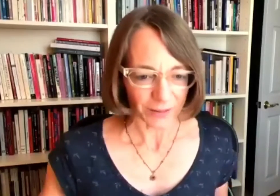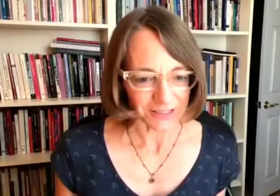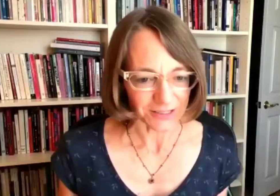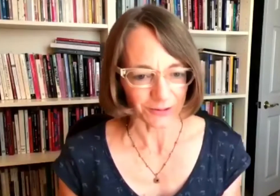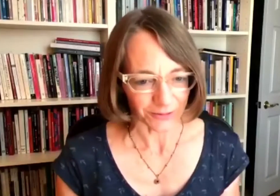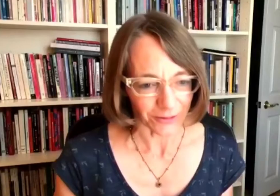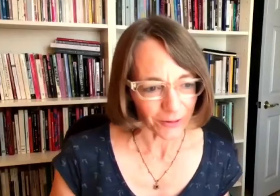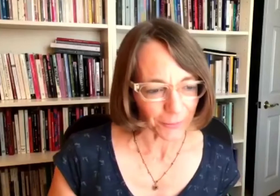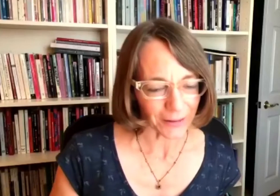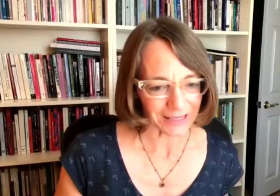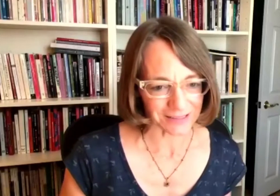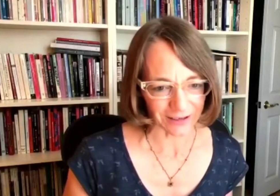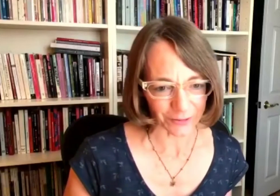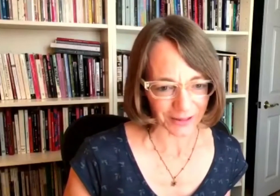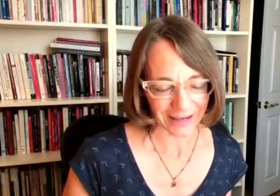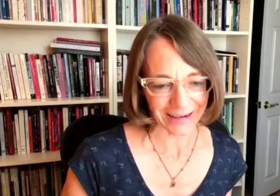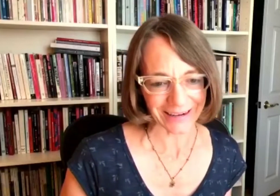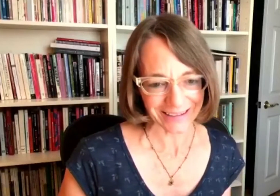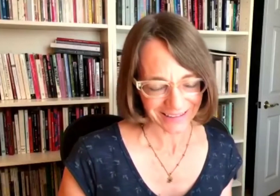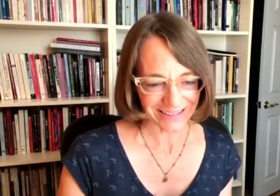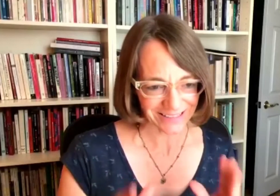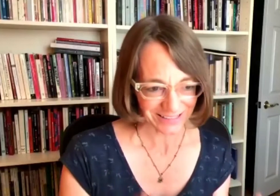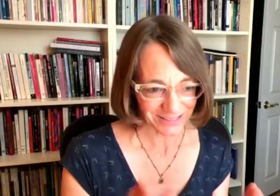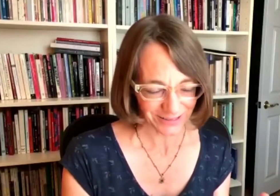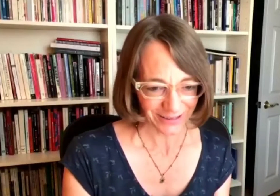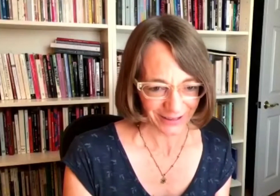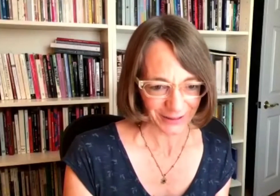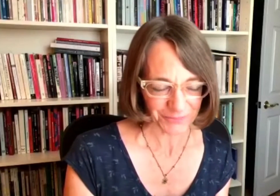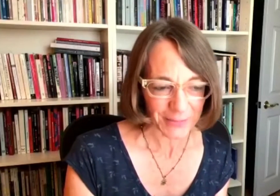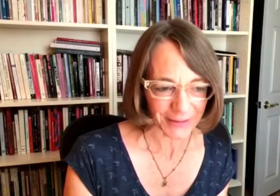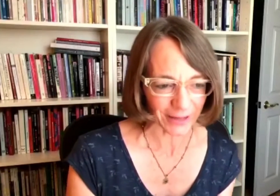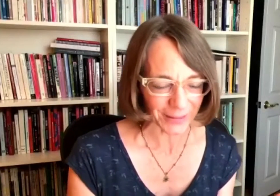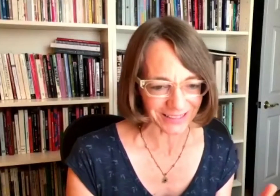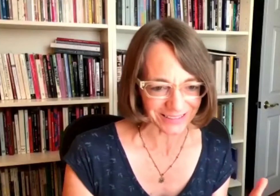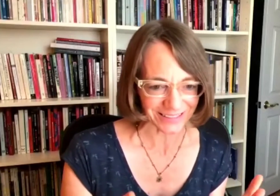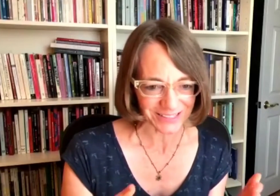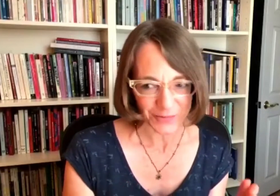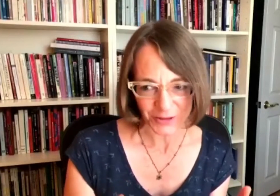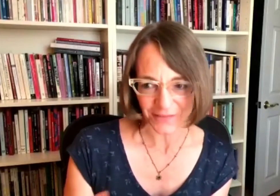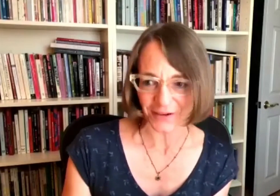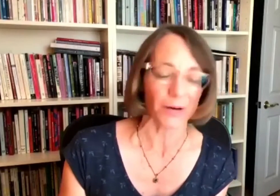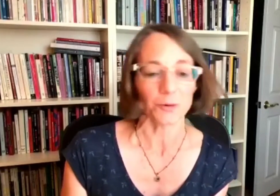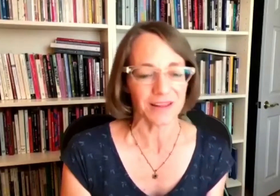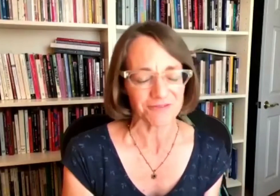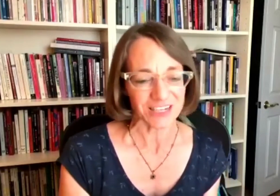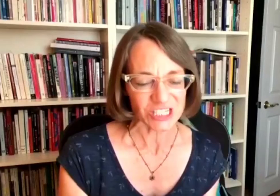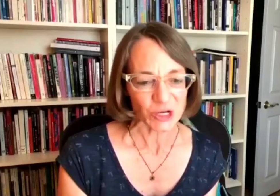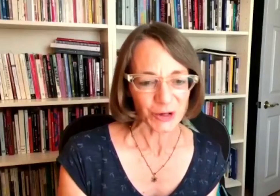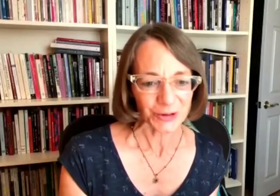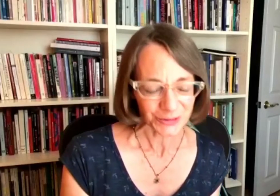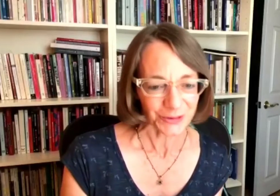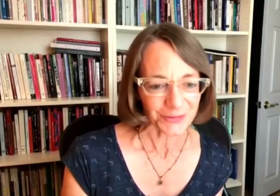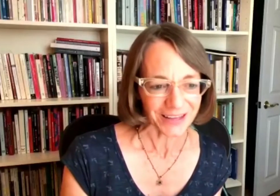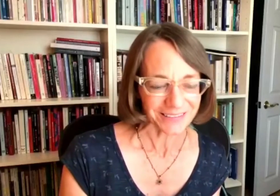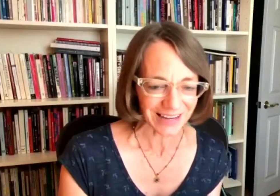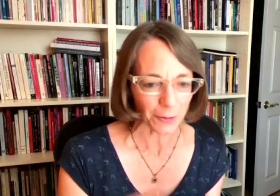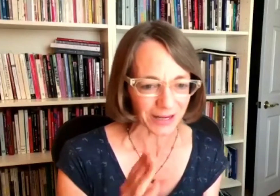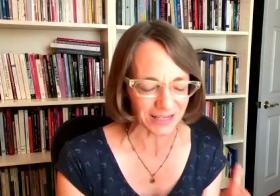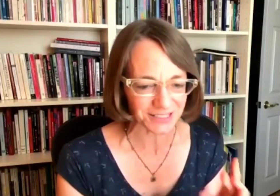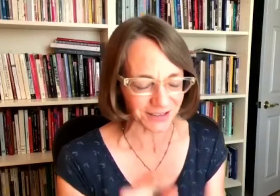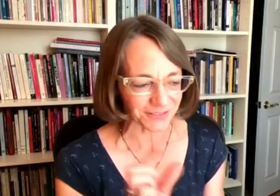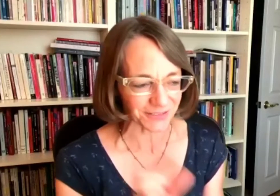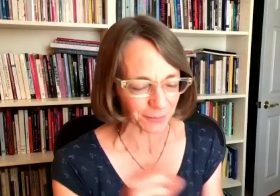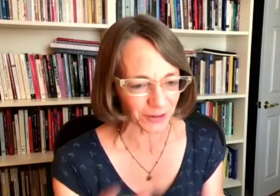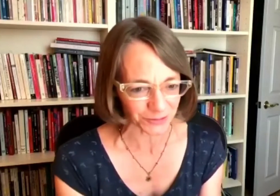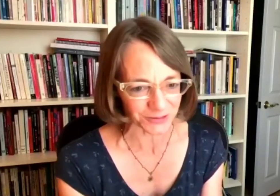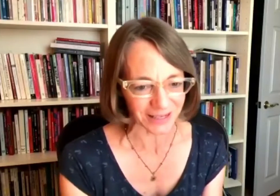up encompassing way more than we would have typically been understood as